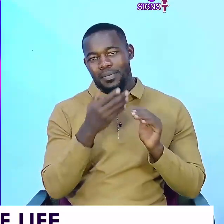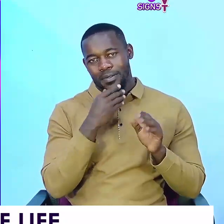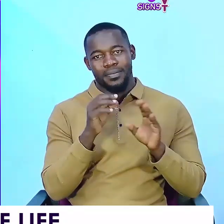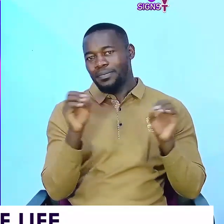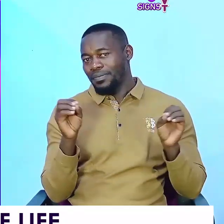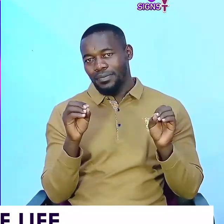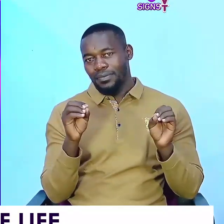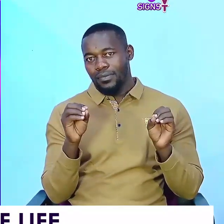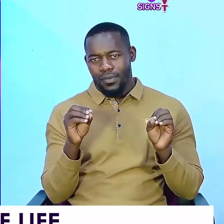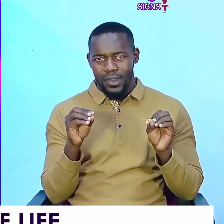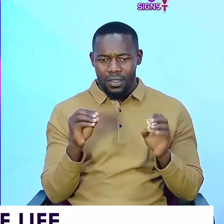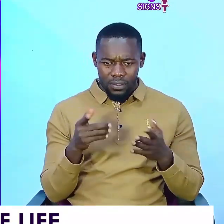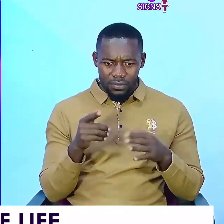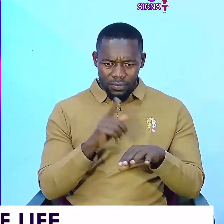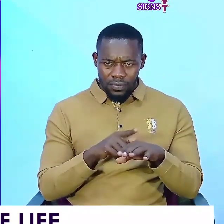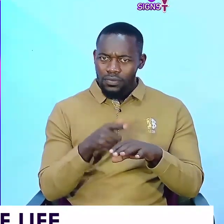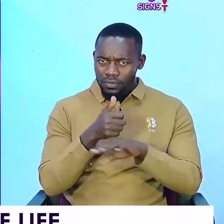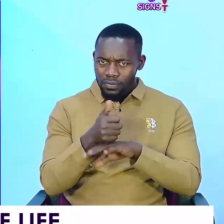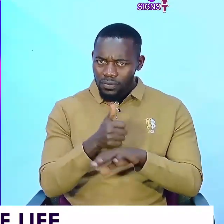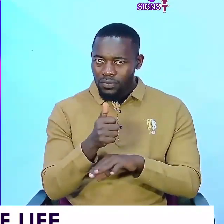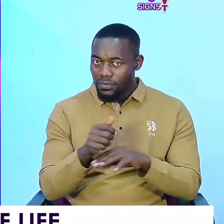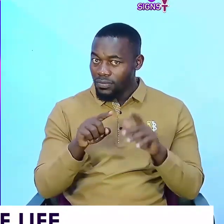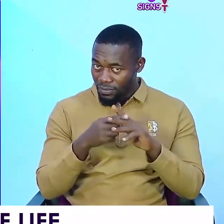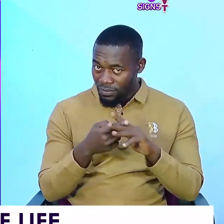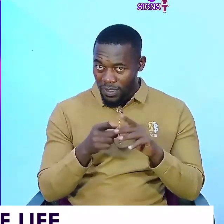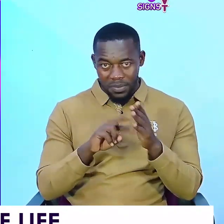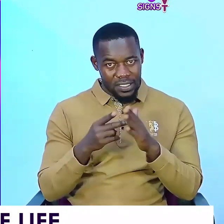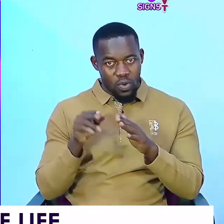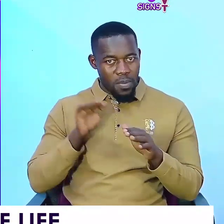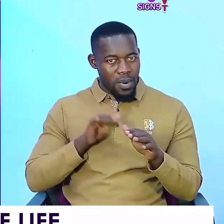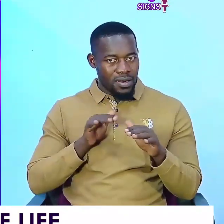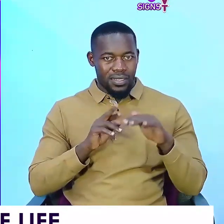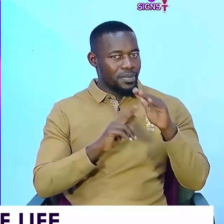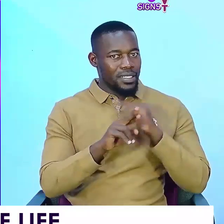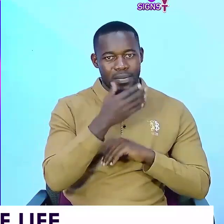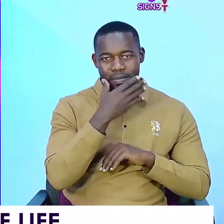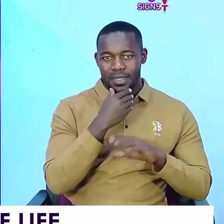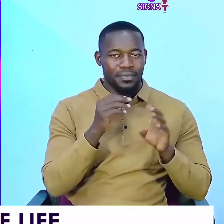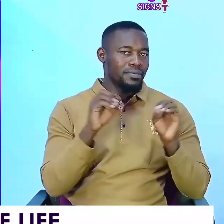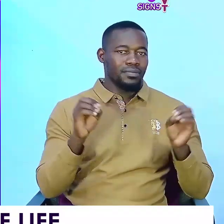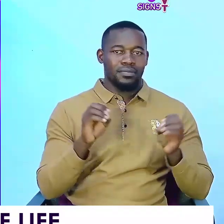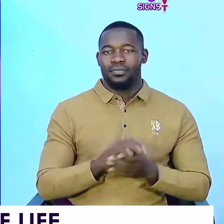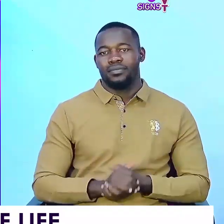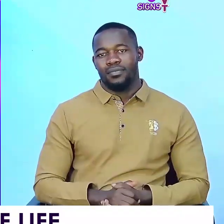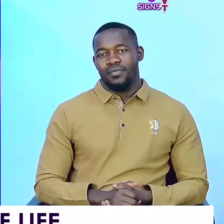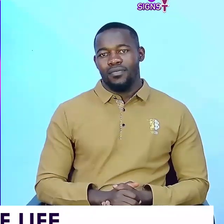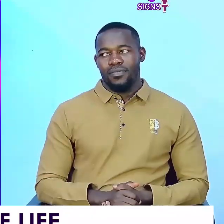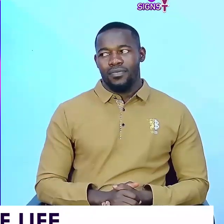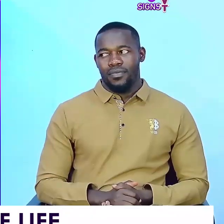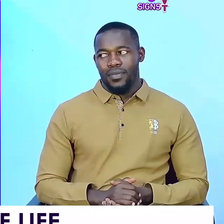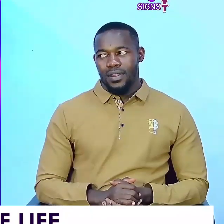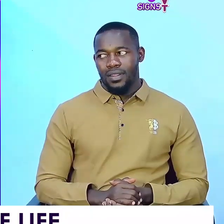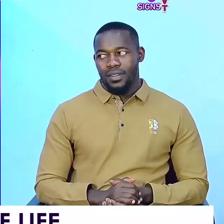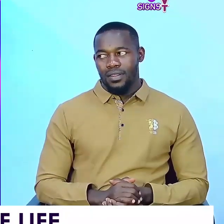hailing insults at each other and Right. even calling each other names, like you've given an example, there's no